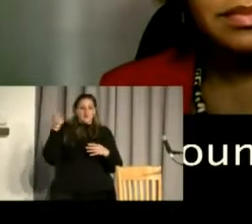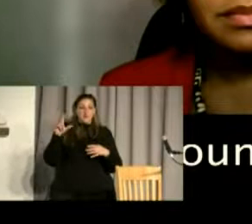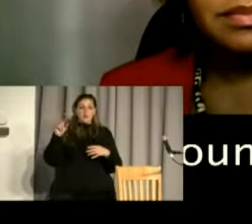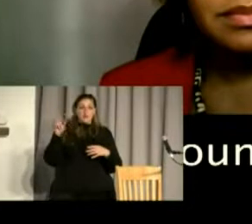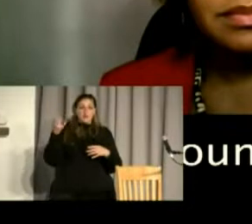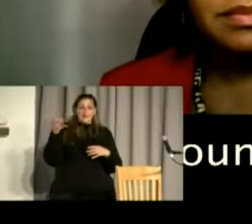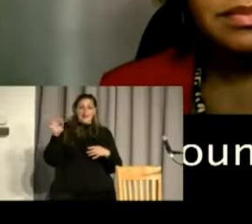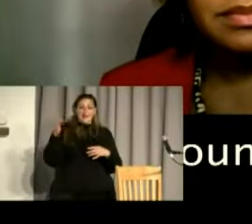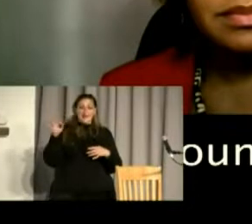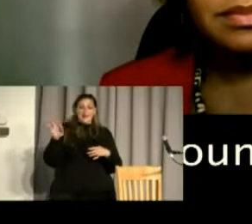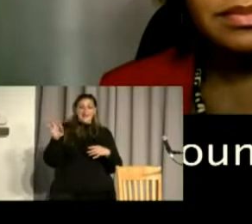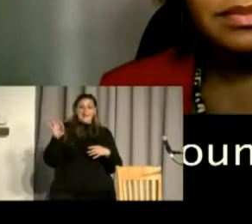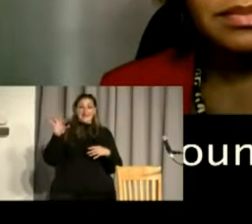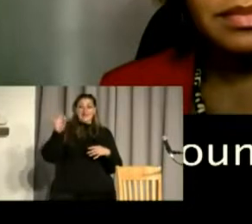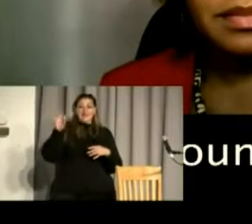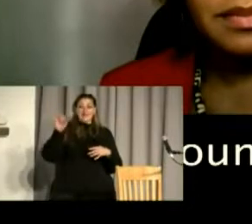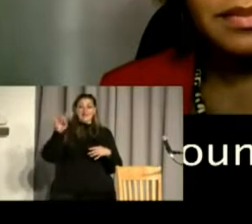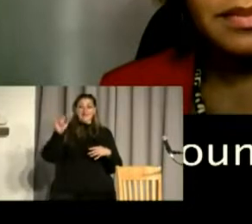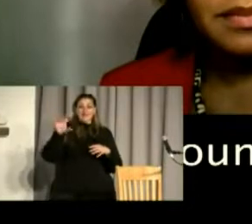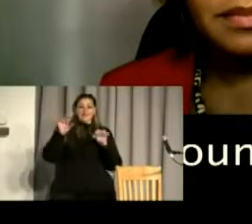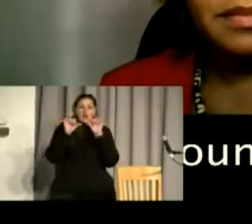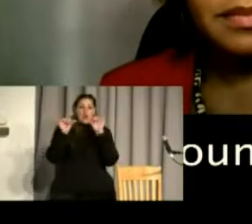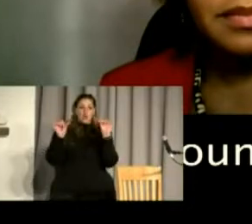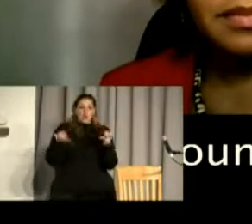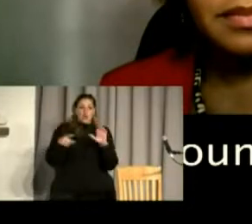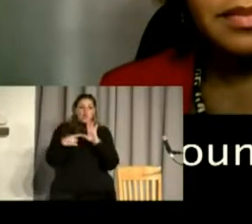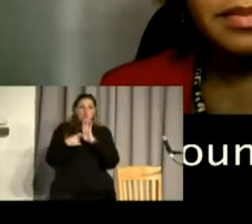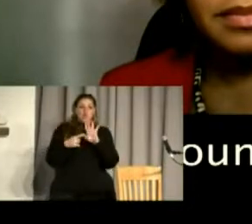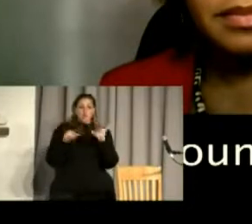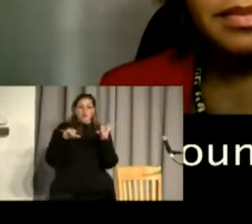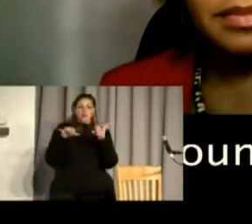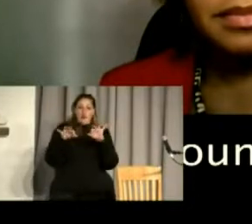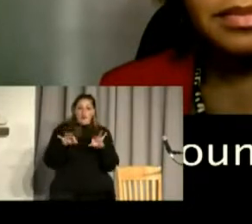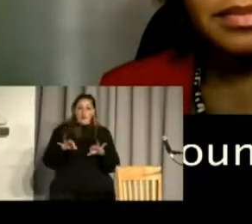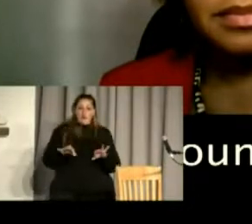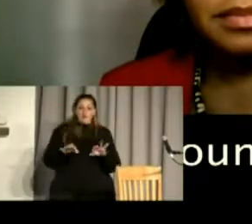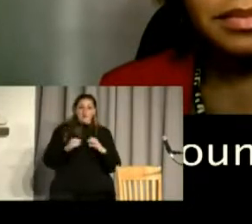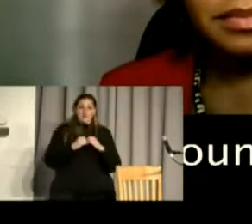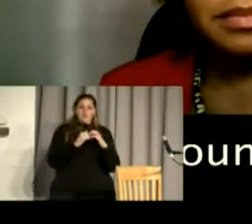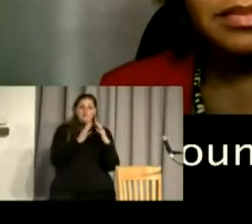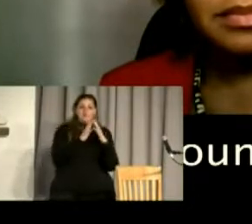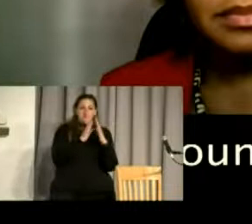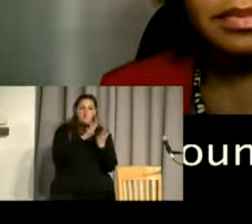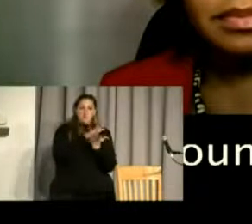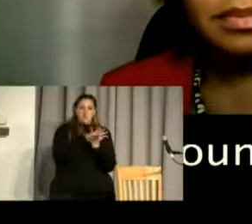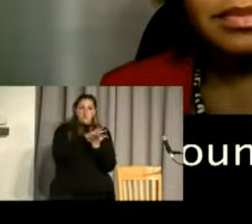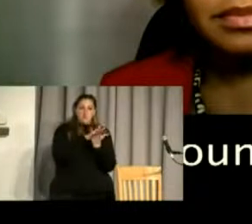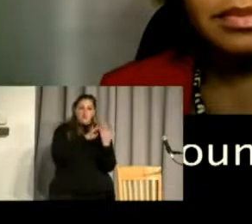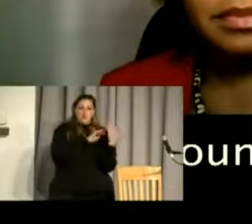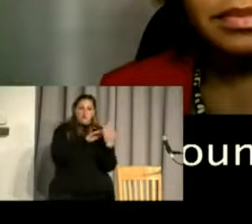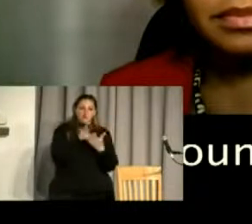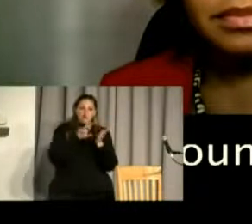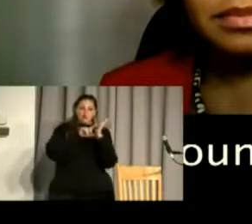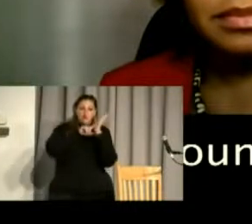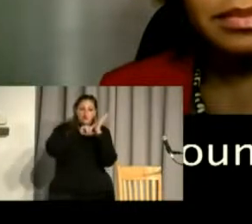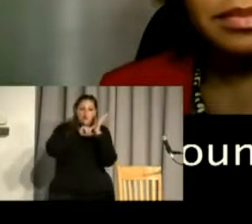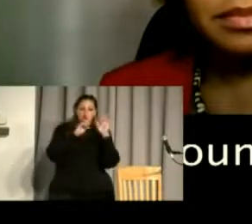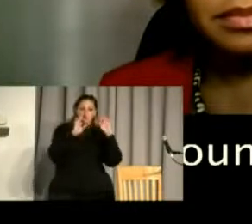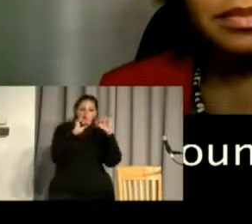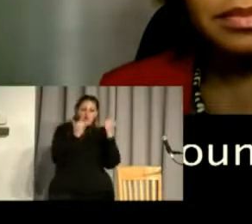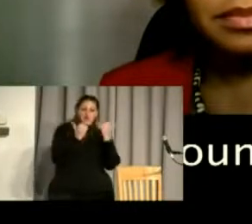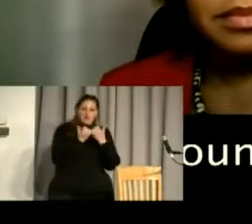phrase forensic architecture describes an emergent field of study, a research methodology, as well as a research agency based